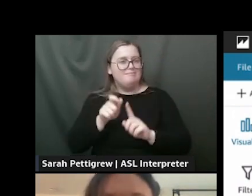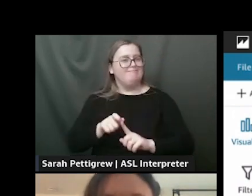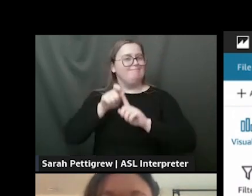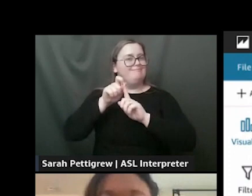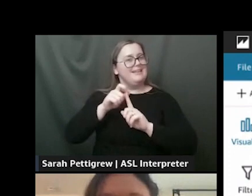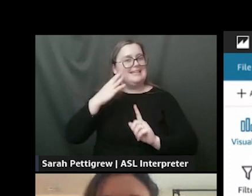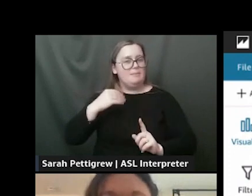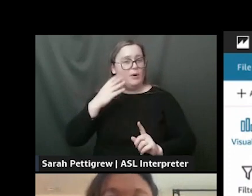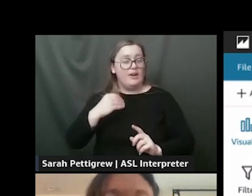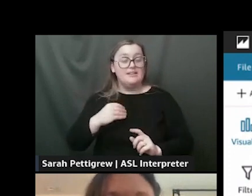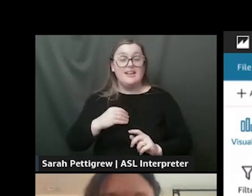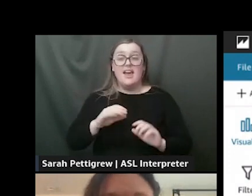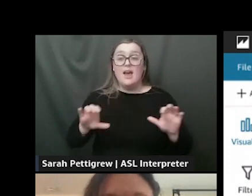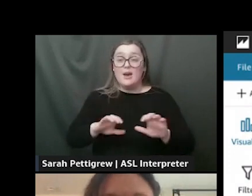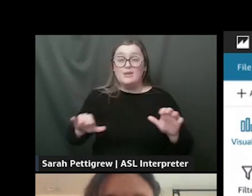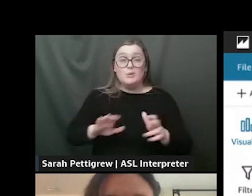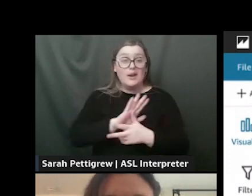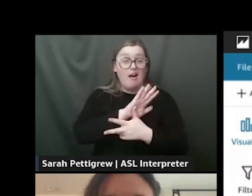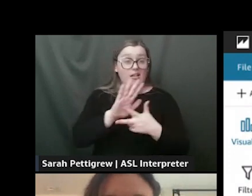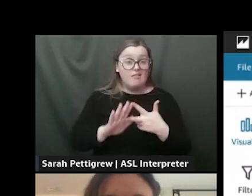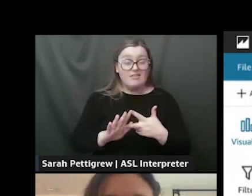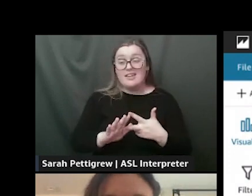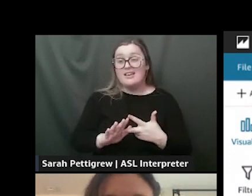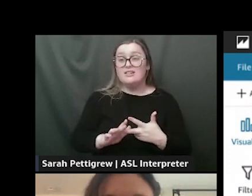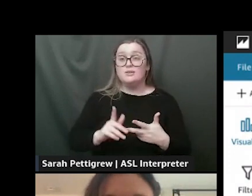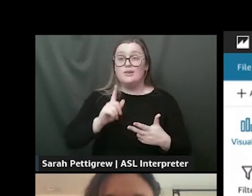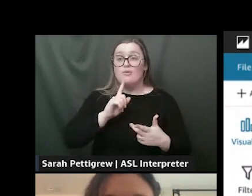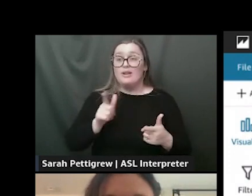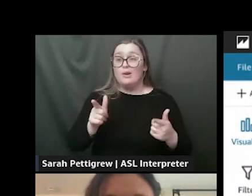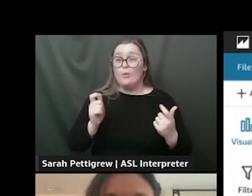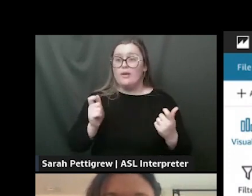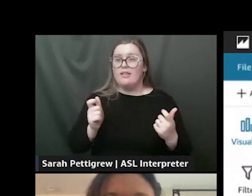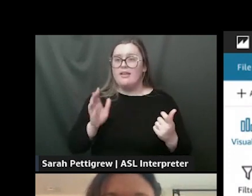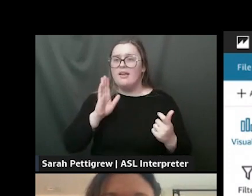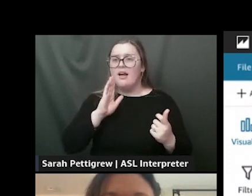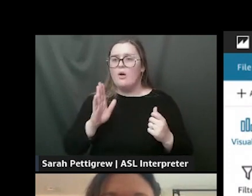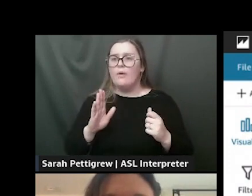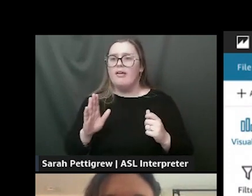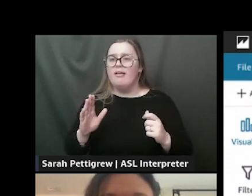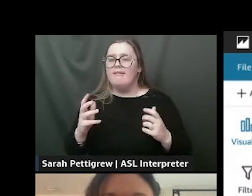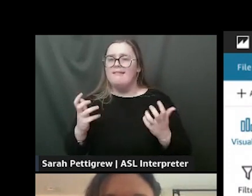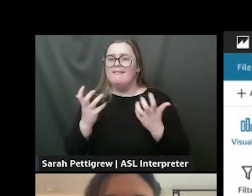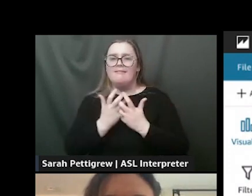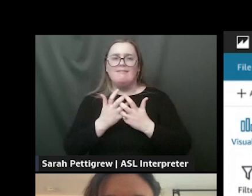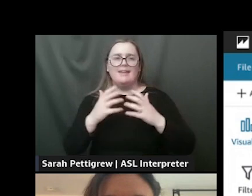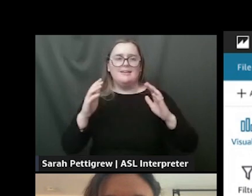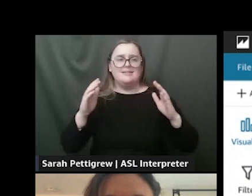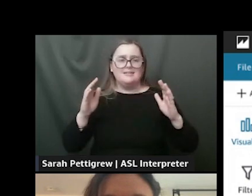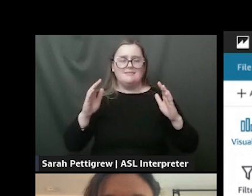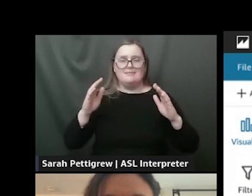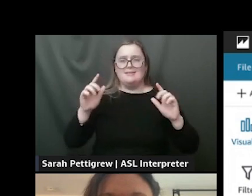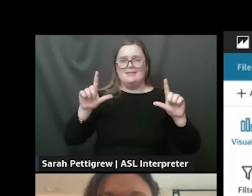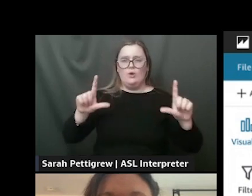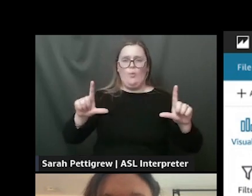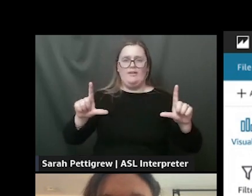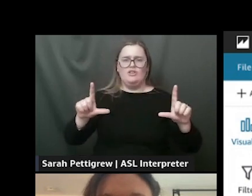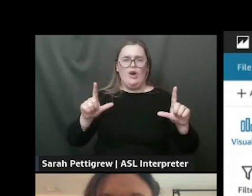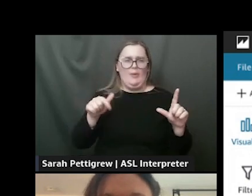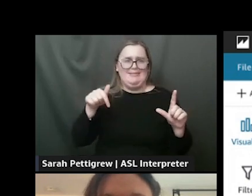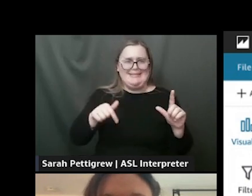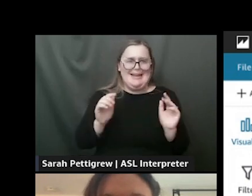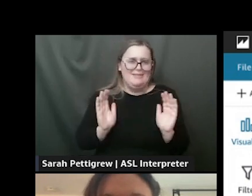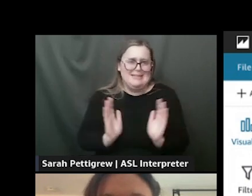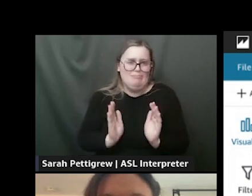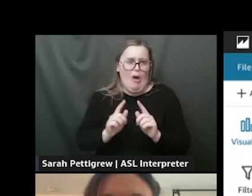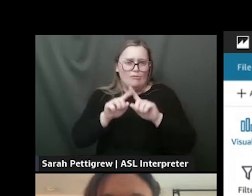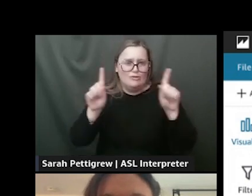these things, you know, pretty quickly here, I'm going to fit this to window just because I have a little bit of a small screen. Pretty